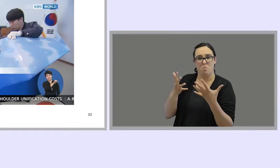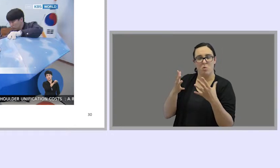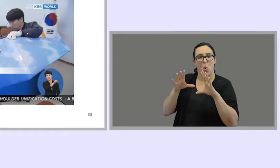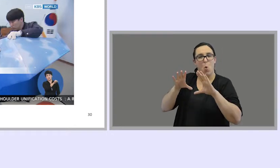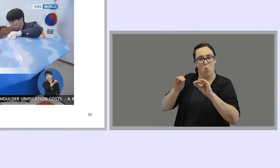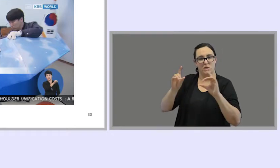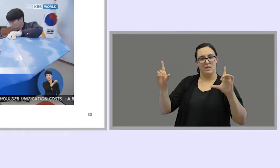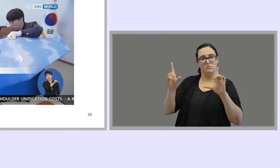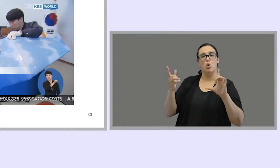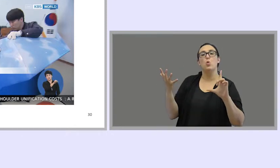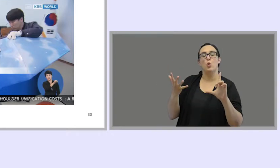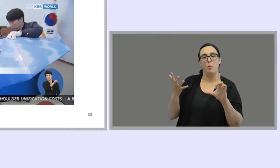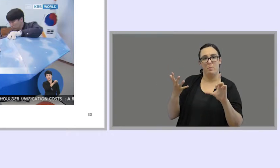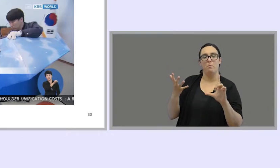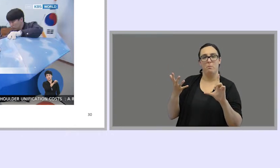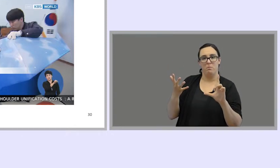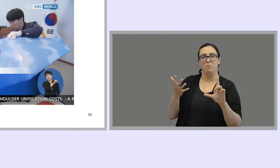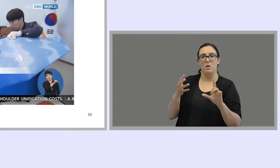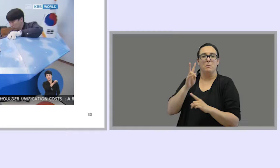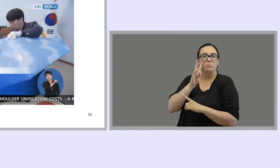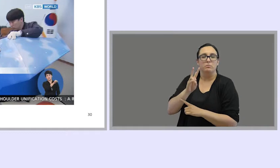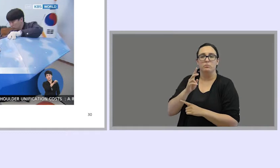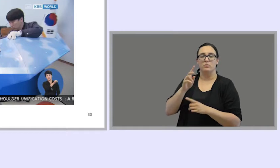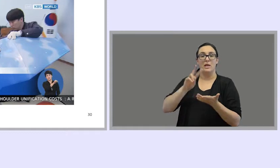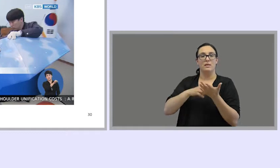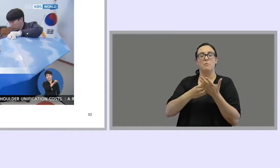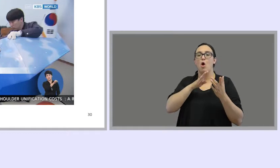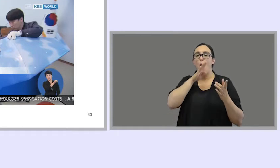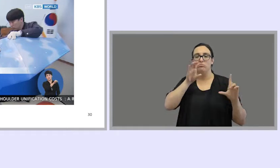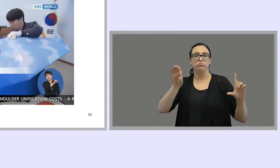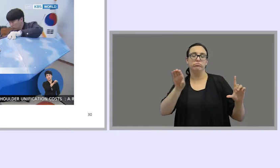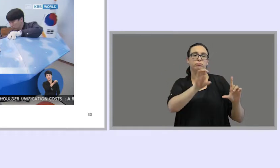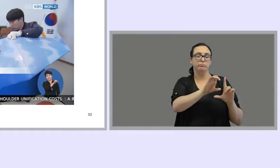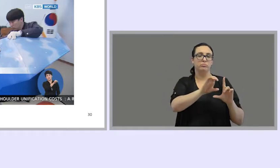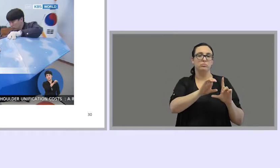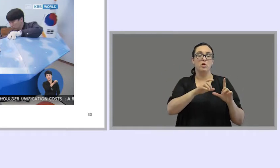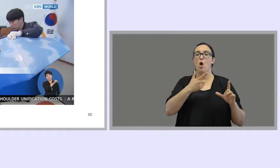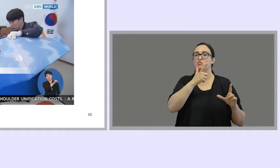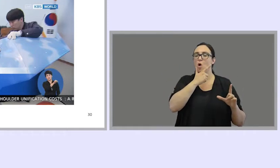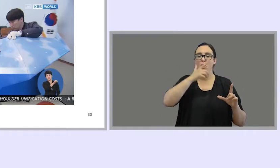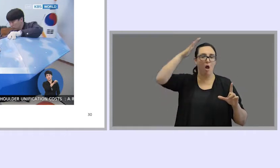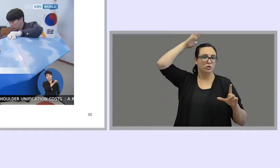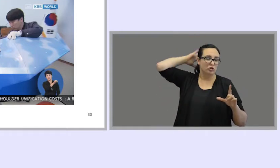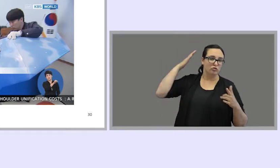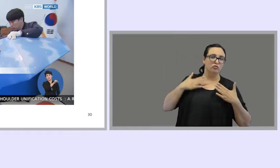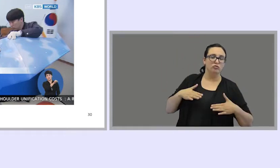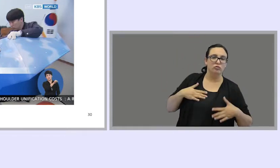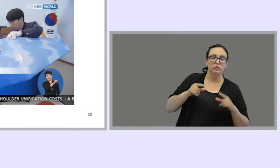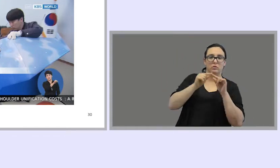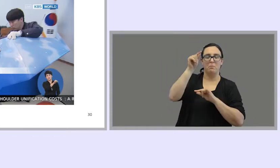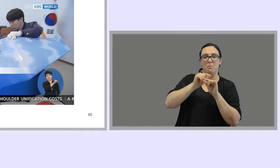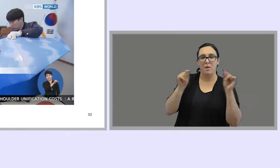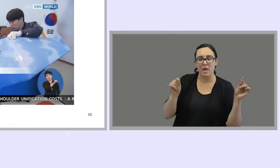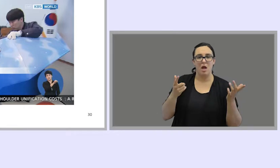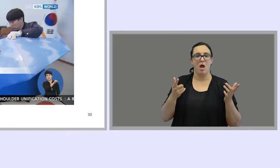used in this television. So pay attention to the position of the interpreter, the colors, the